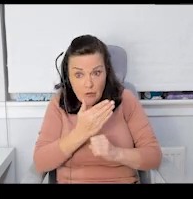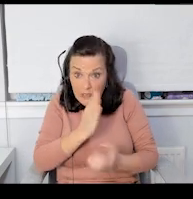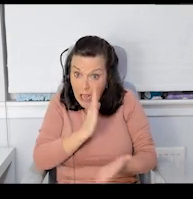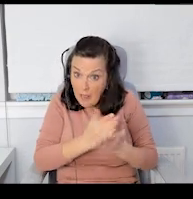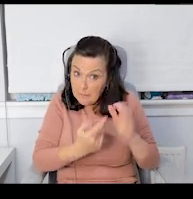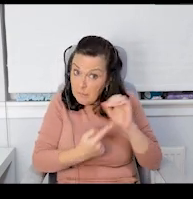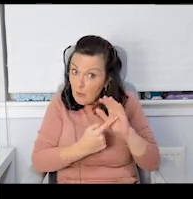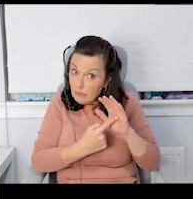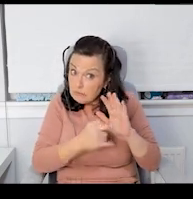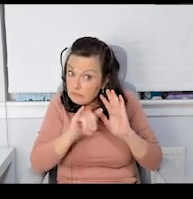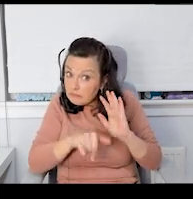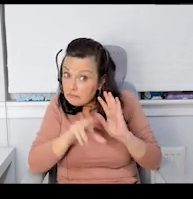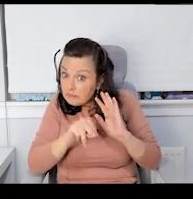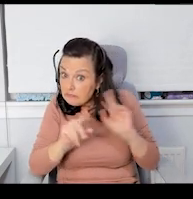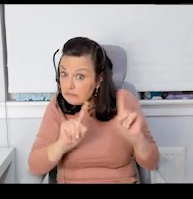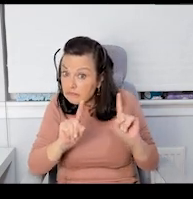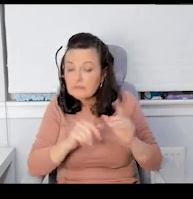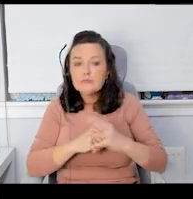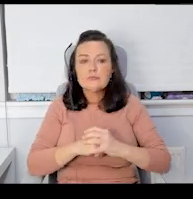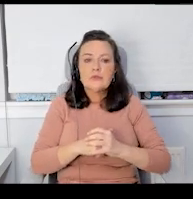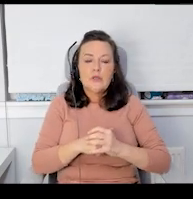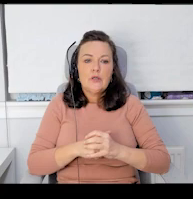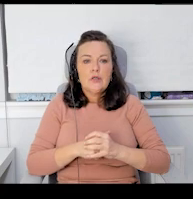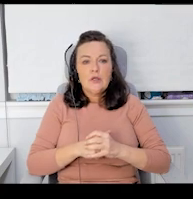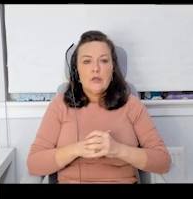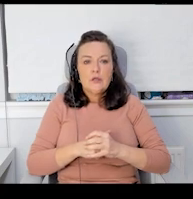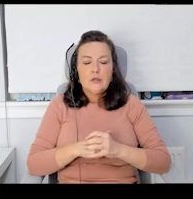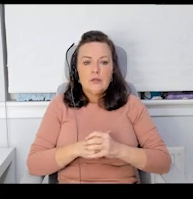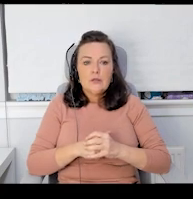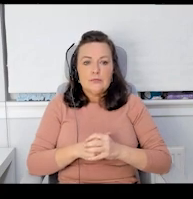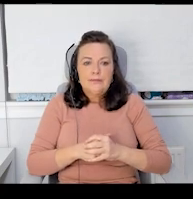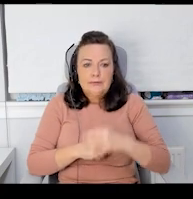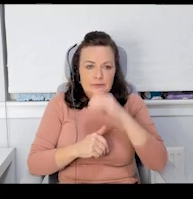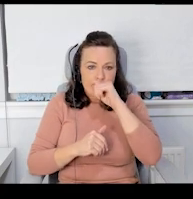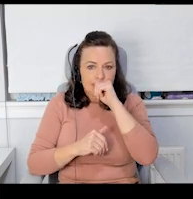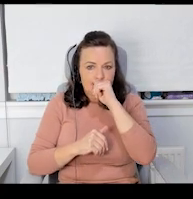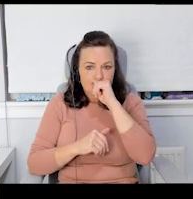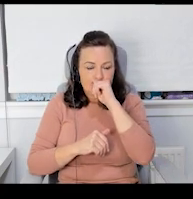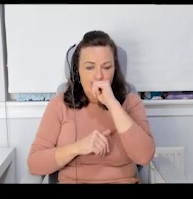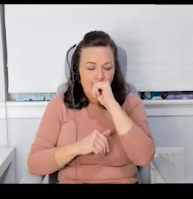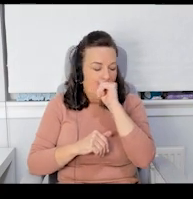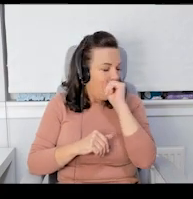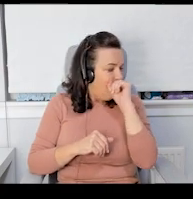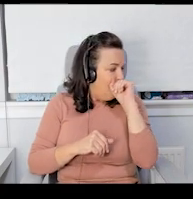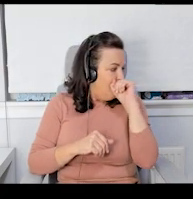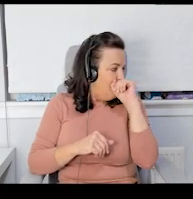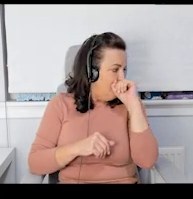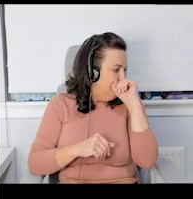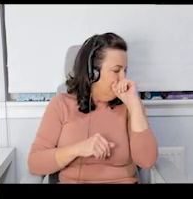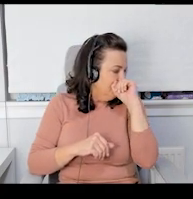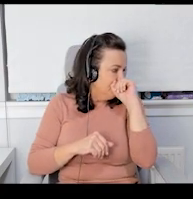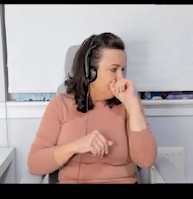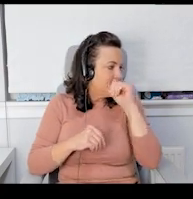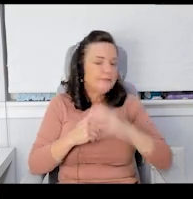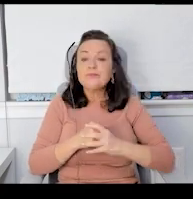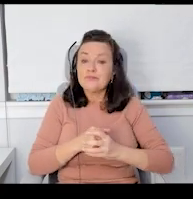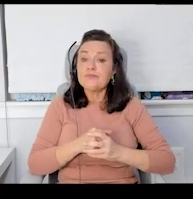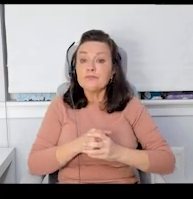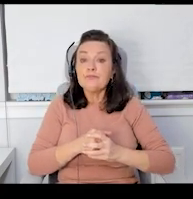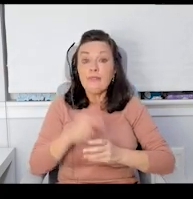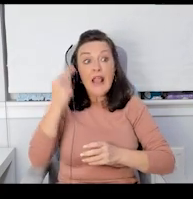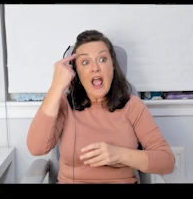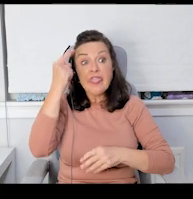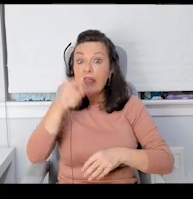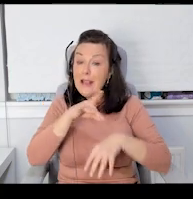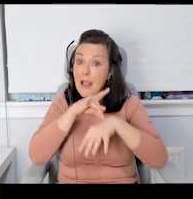are? Yeah. I think the ongoing development of partnerships for us, certainly the start process for the apprenticeships, is